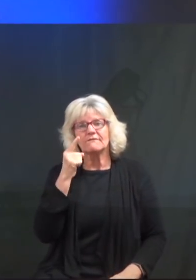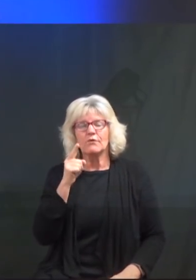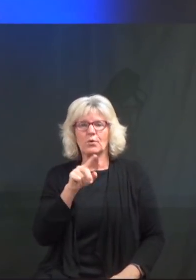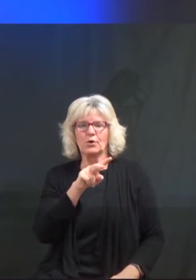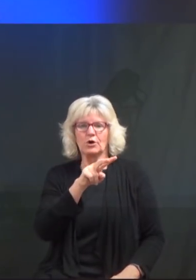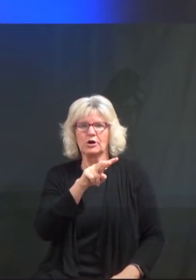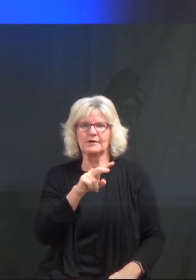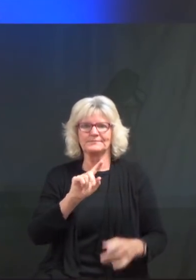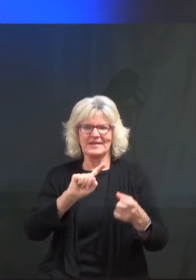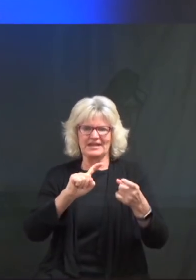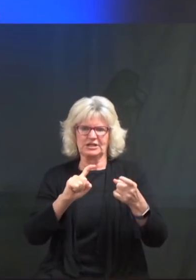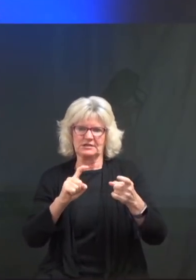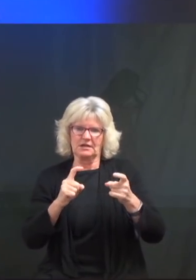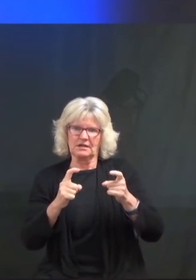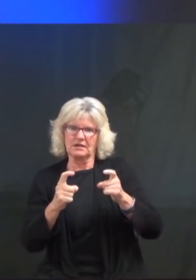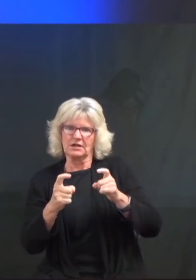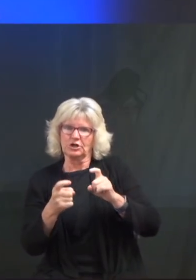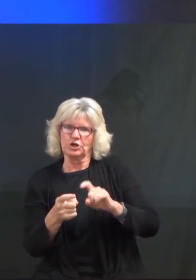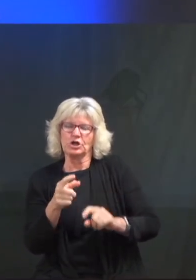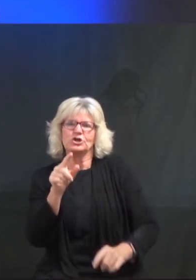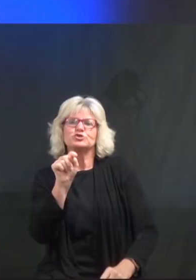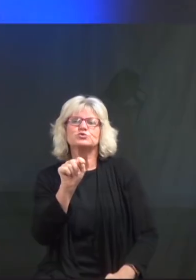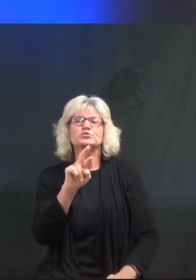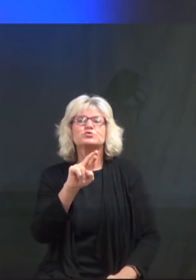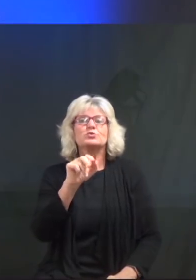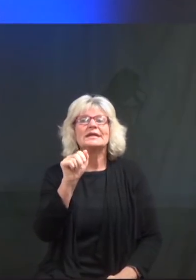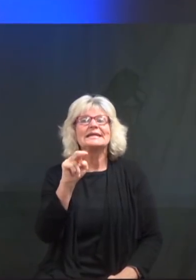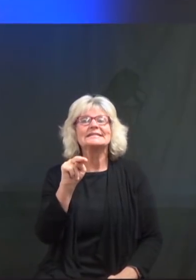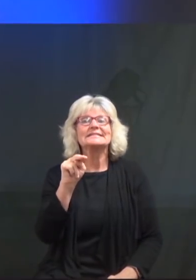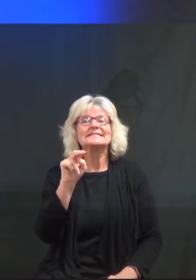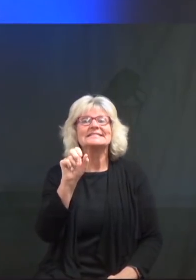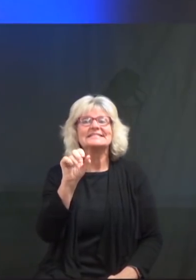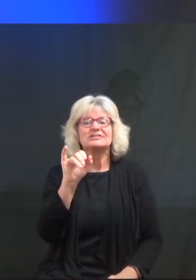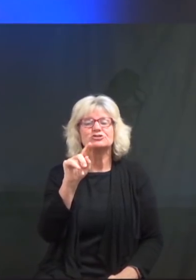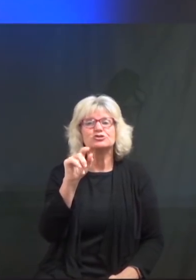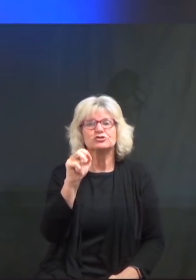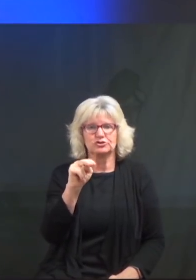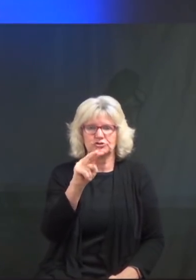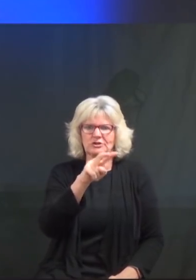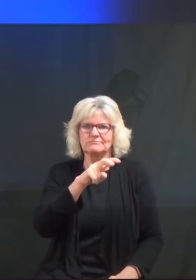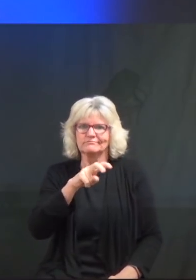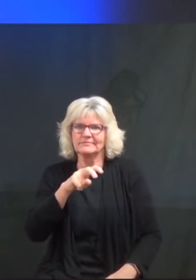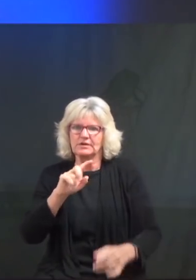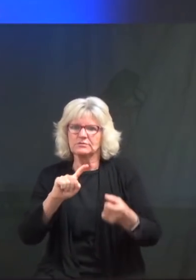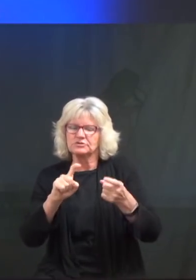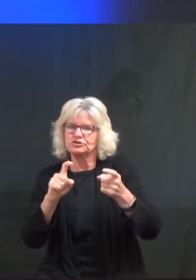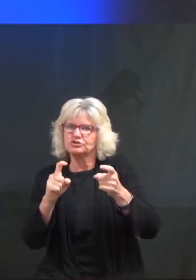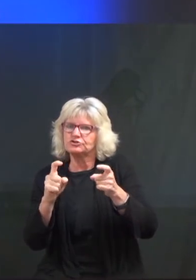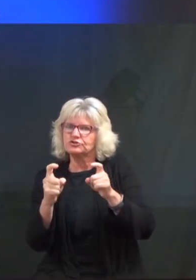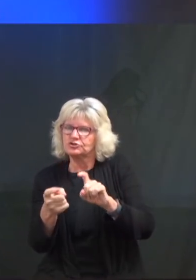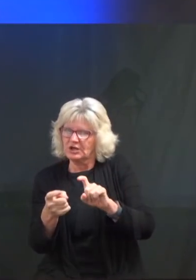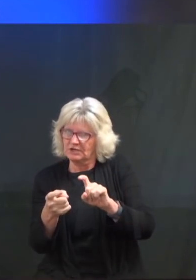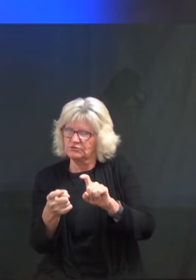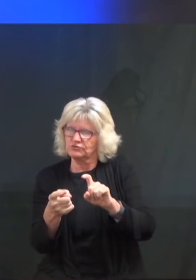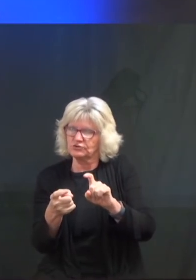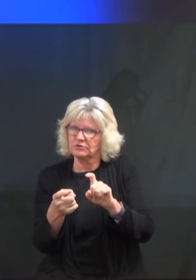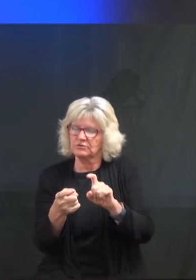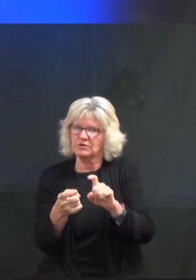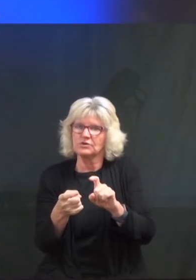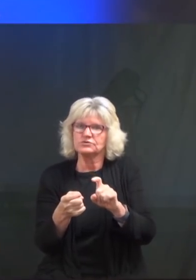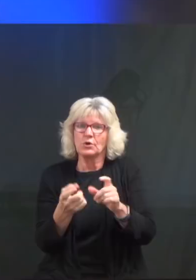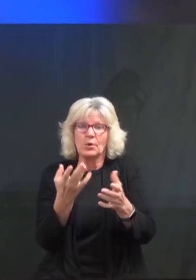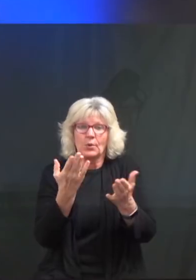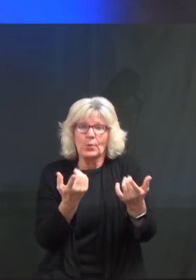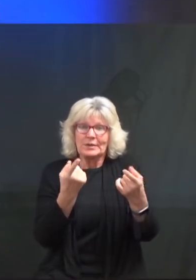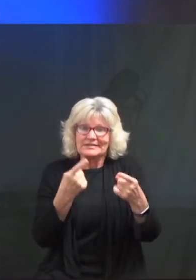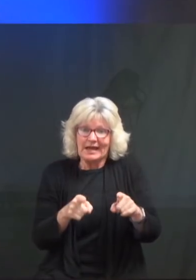Chapter 13 is a transition chapter. I'll explain that. What's happening is